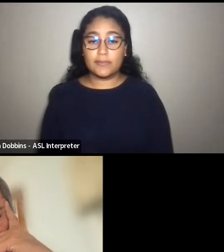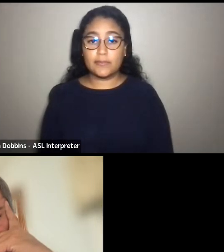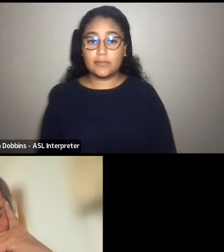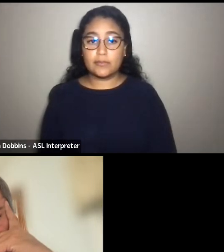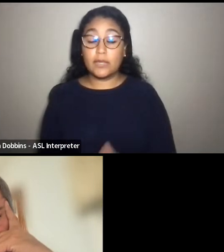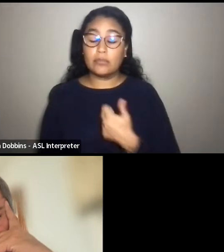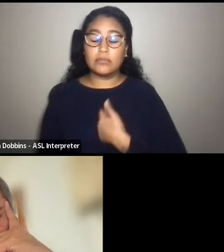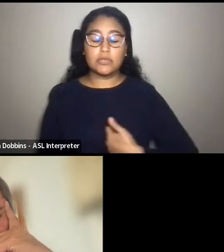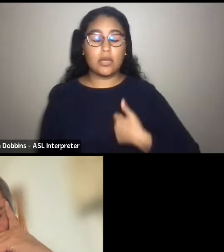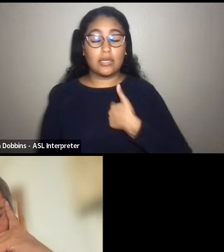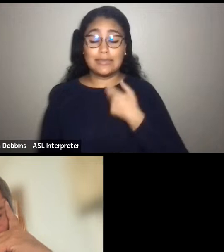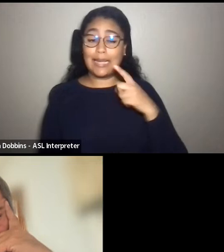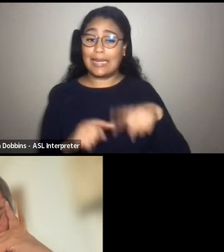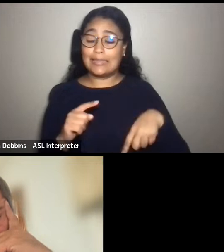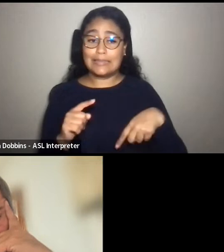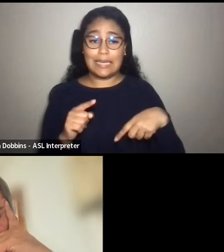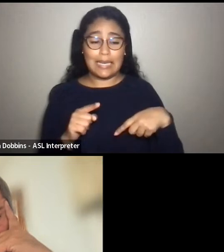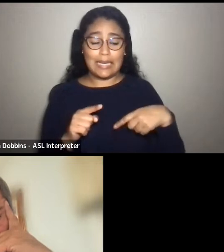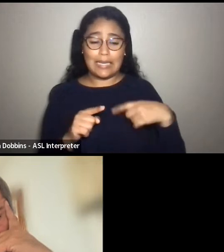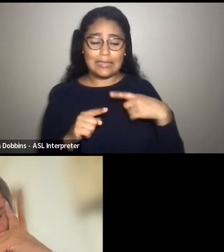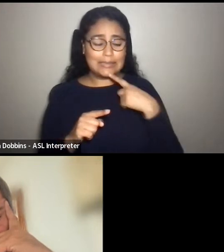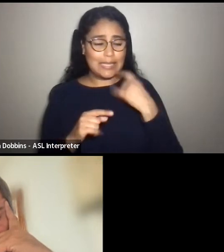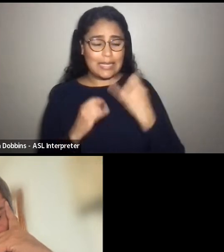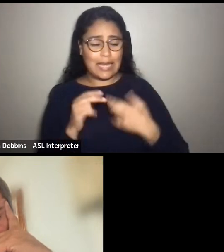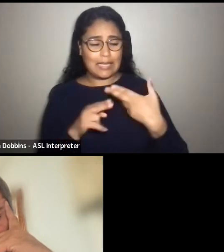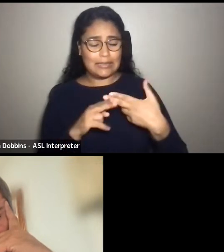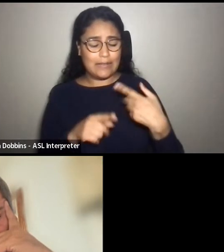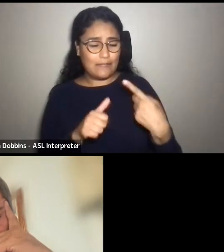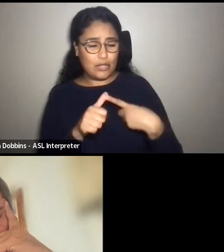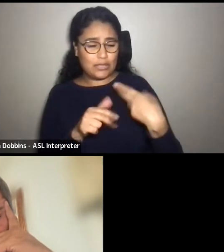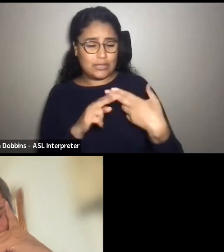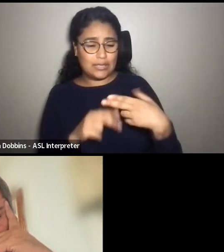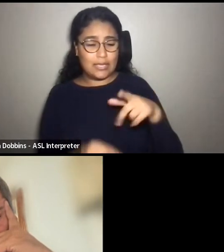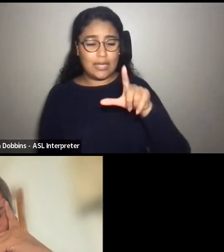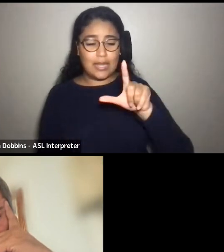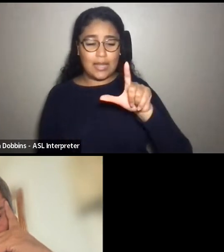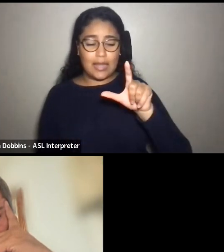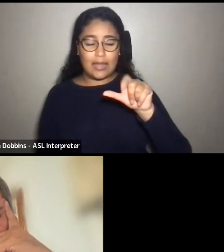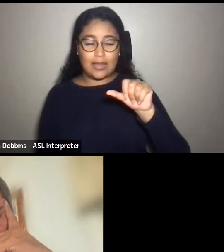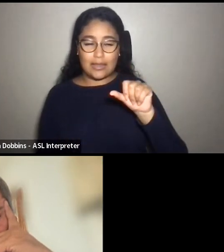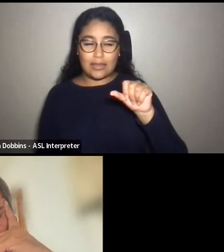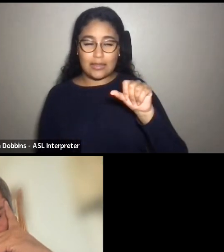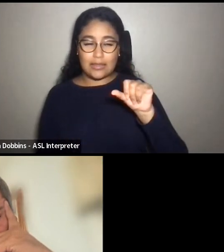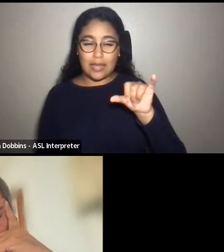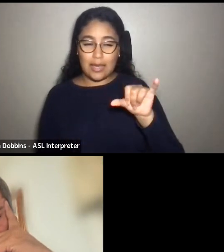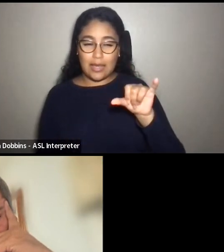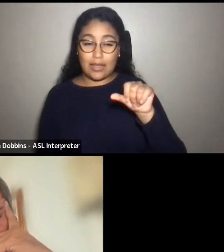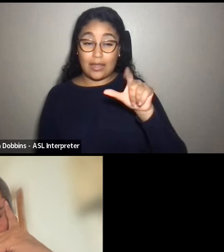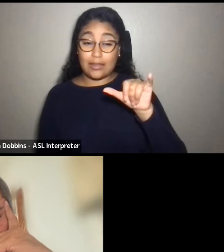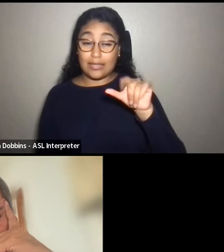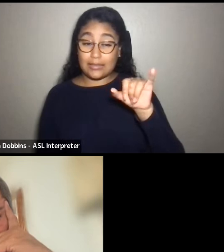I apologize. I cannot make out the last name. The first name is Lelit.